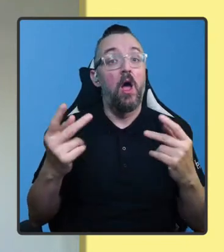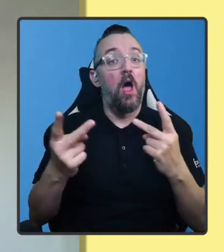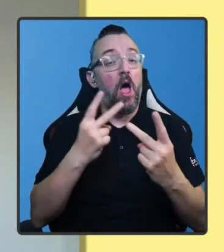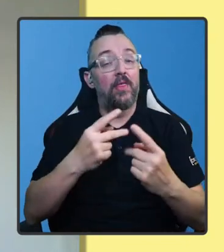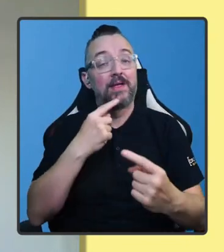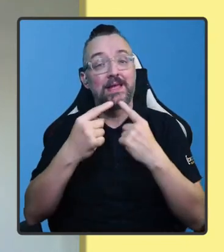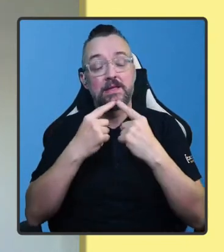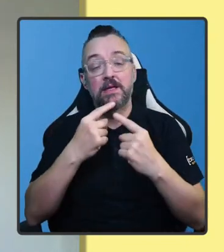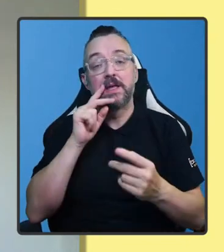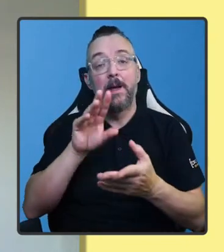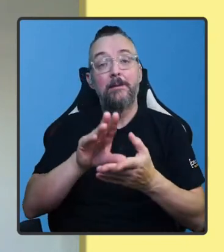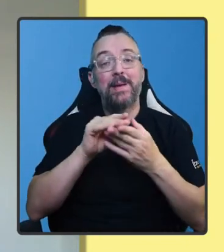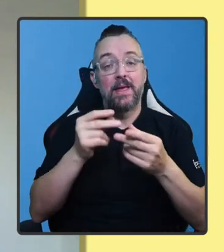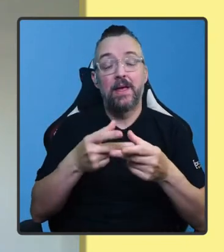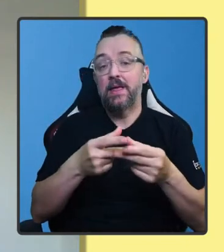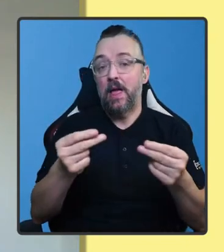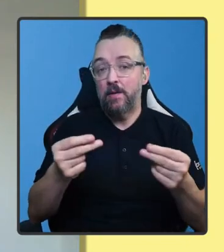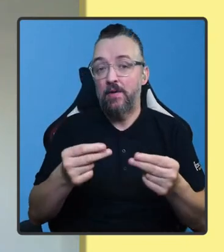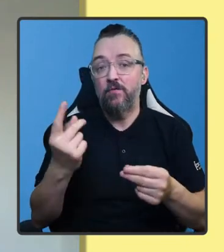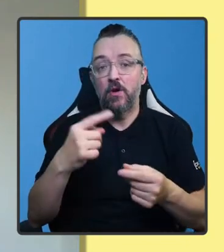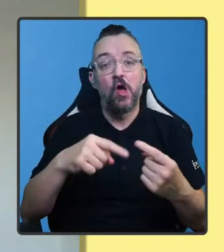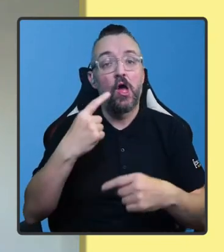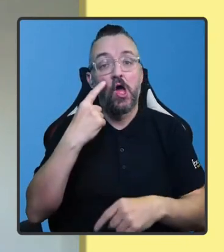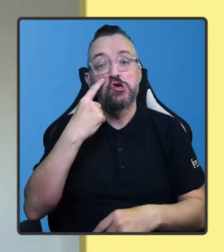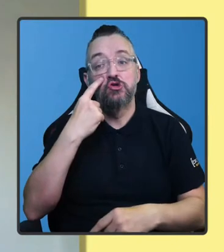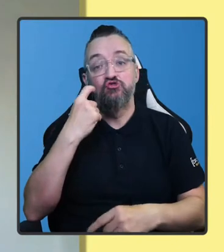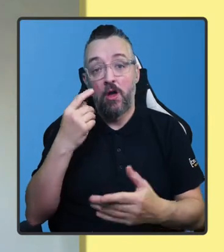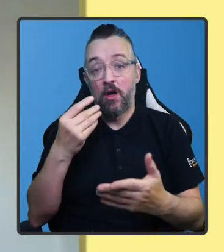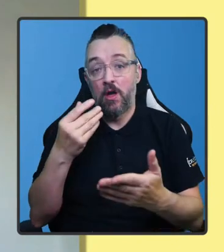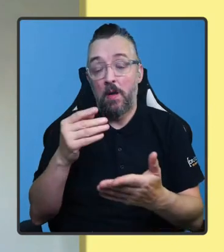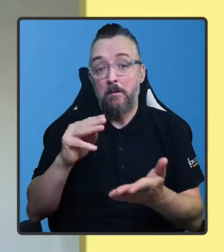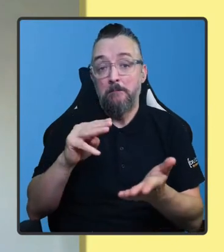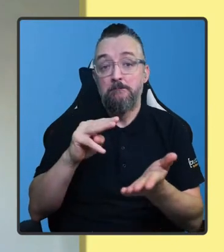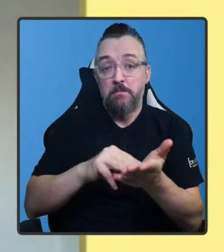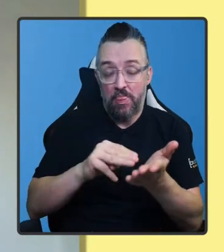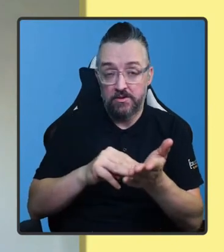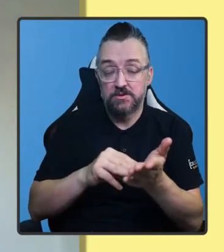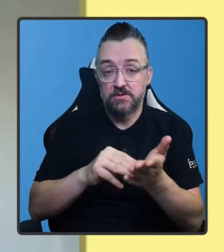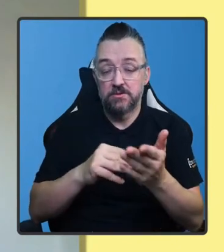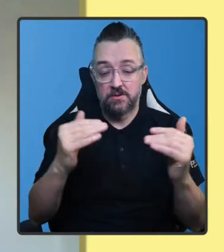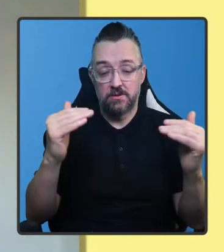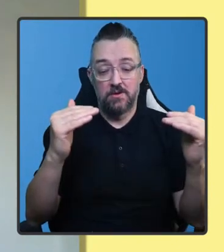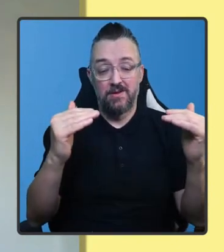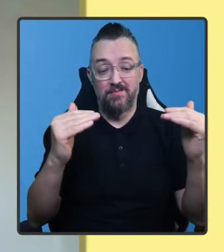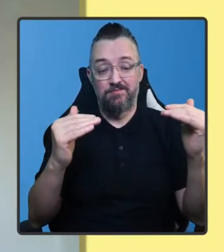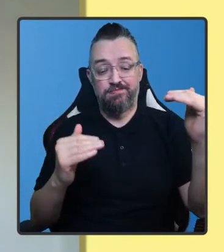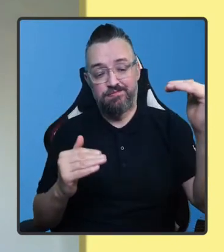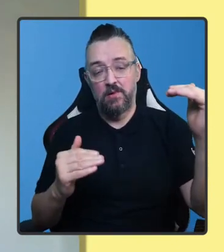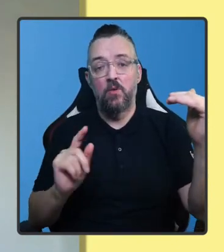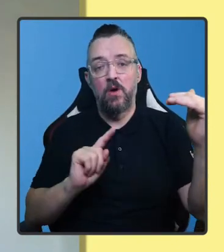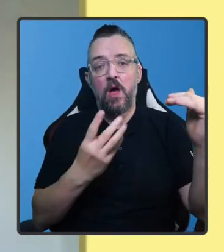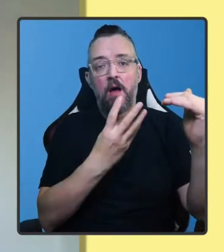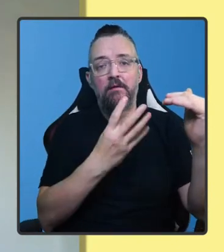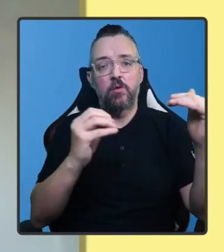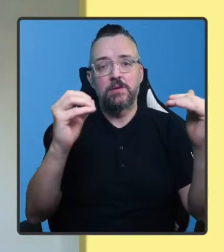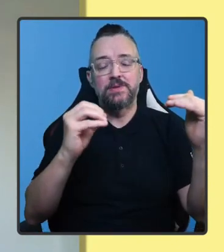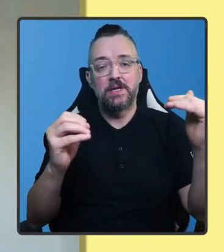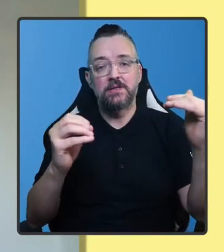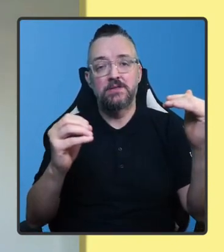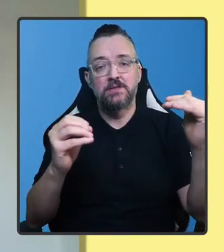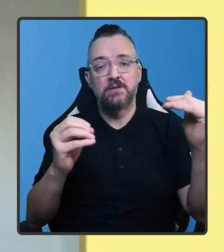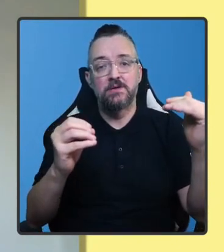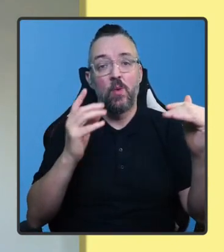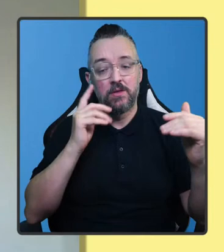gap for young mothers today widens to 40% across the first 10 years of